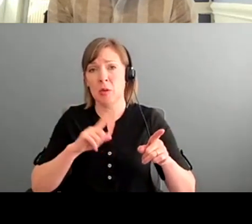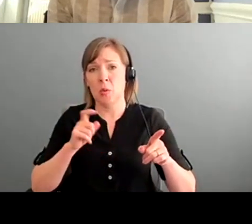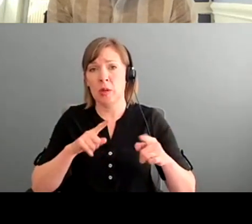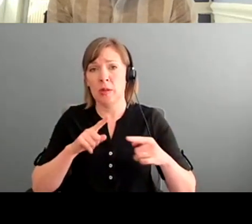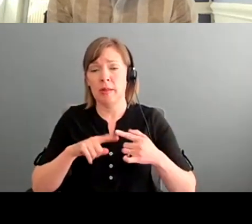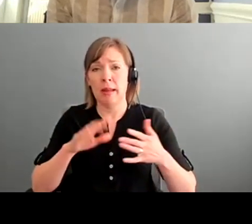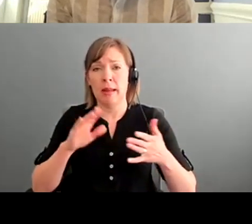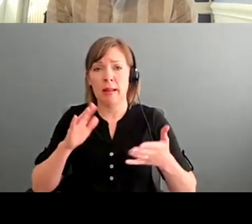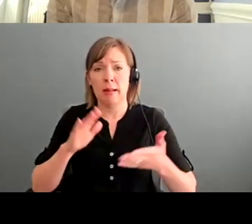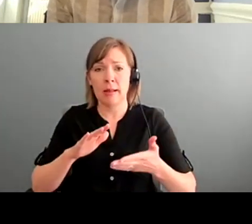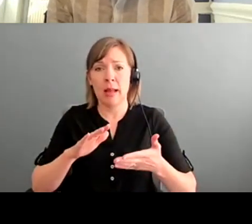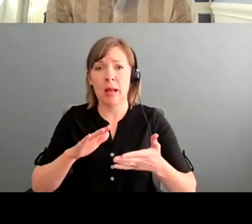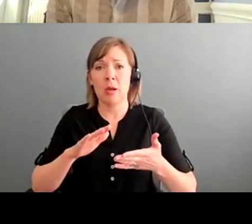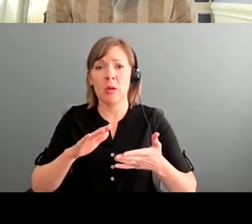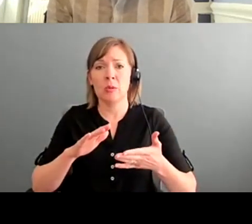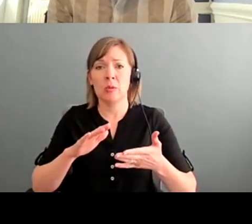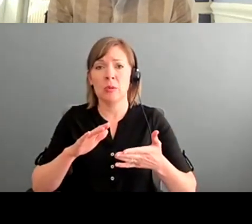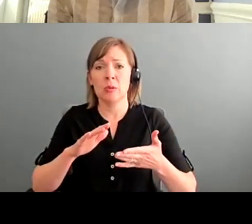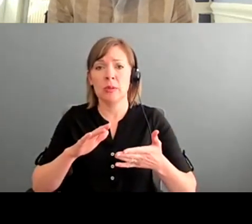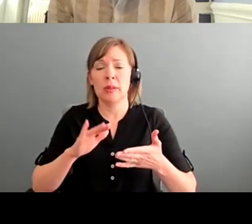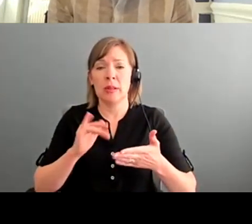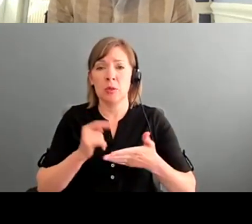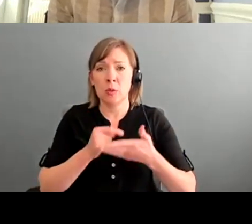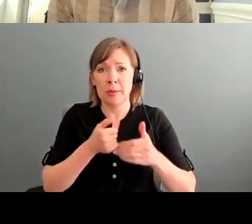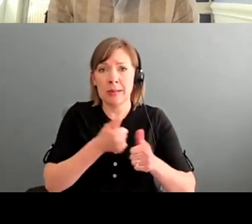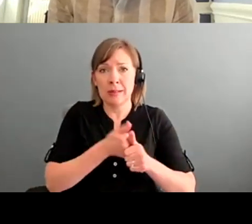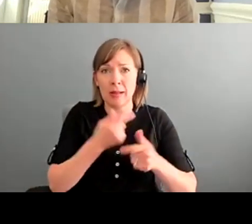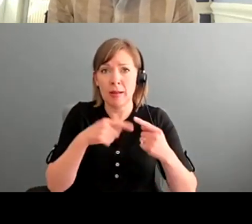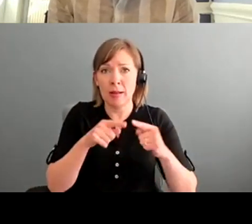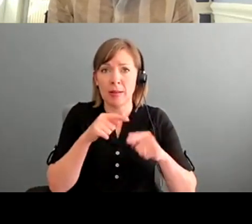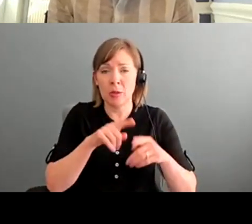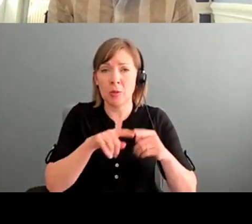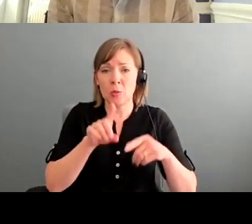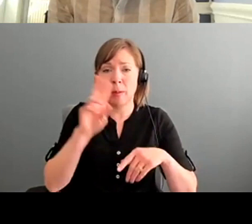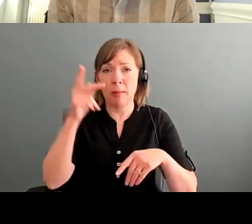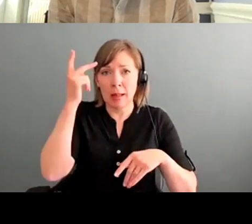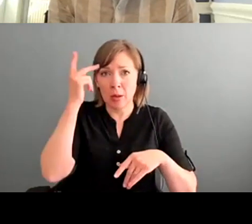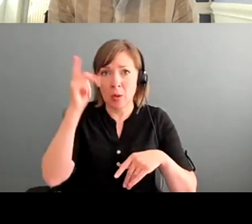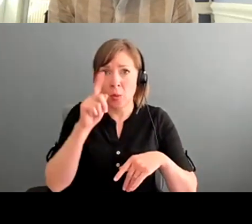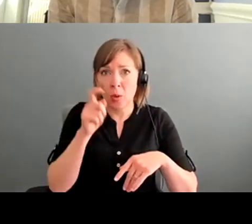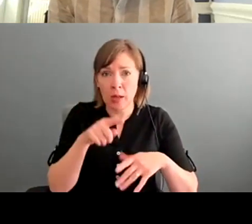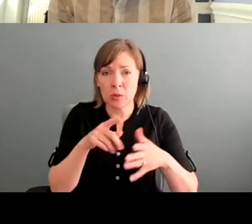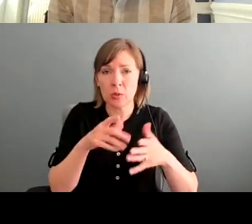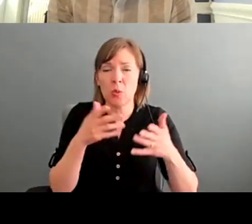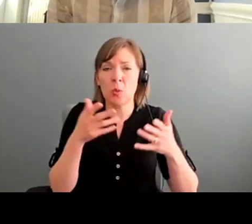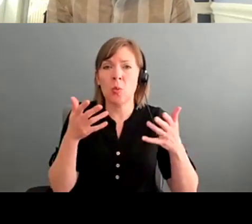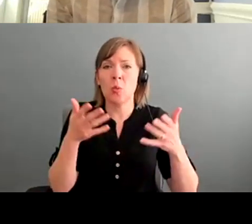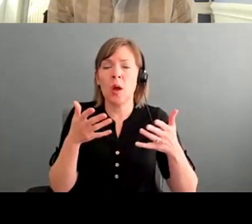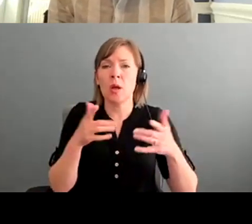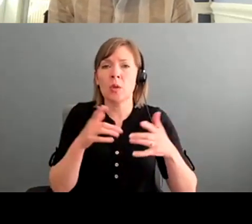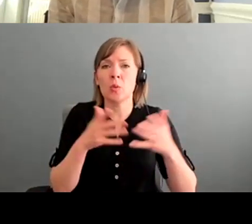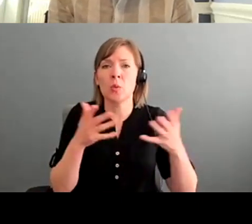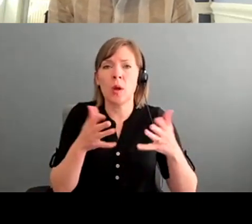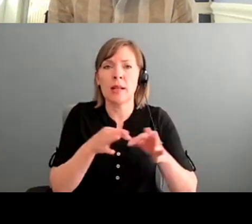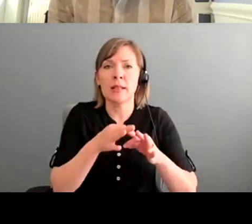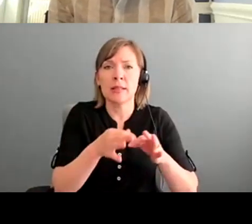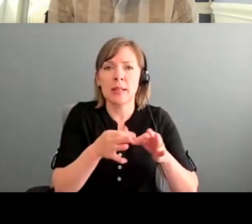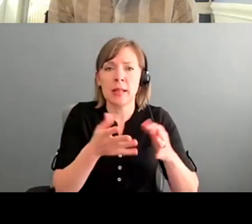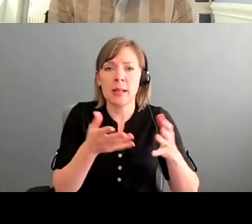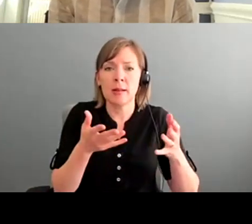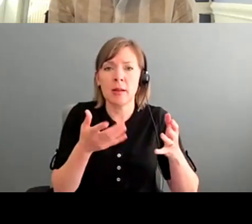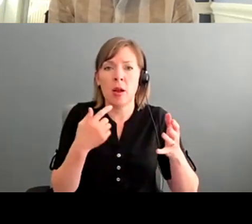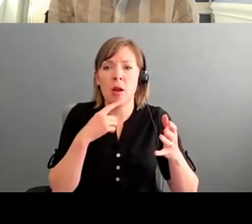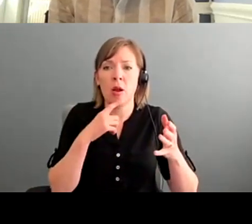down, that treatment itself comes down to political questions, to what extent might we, like, are